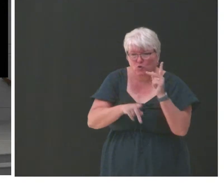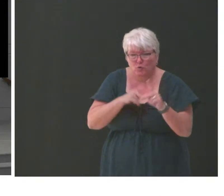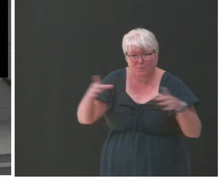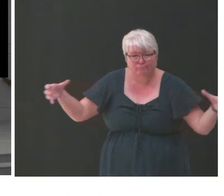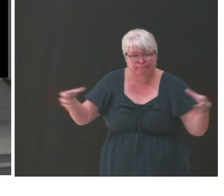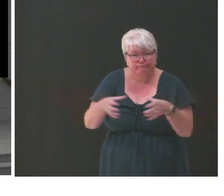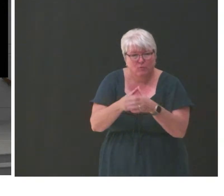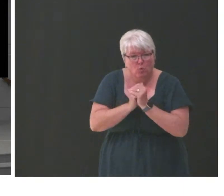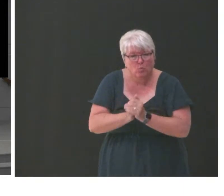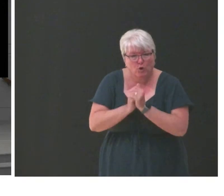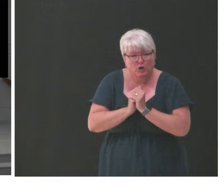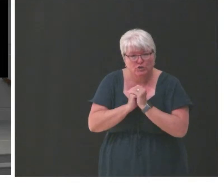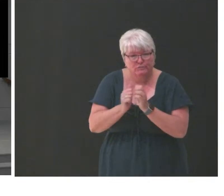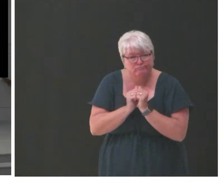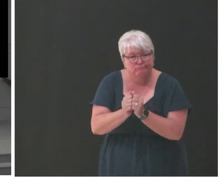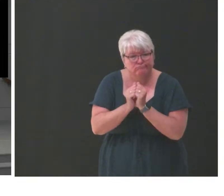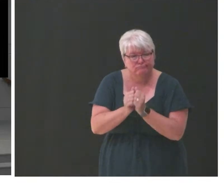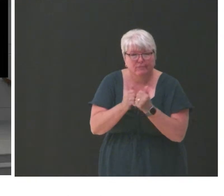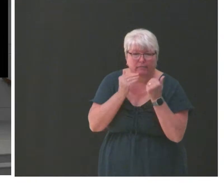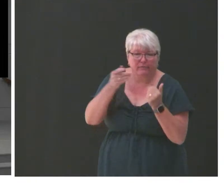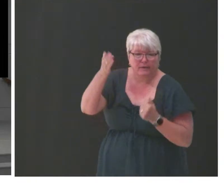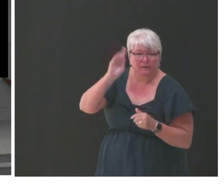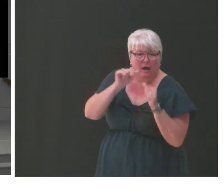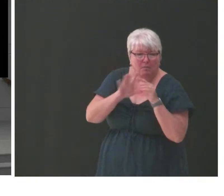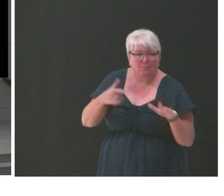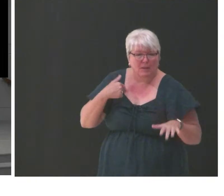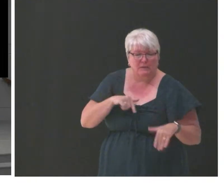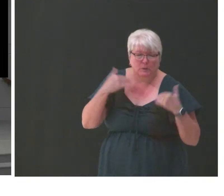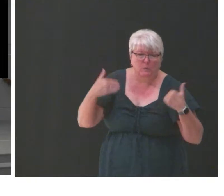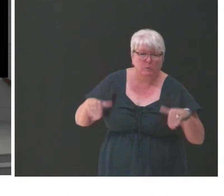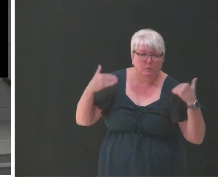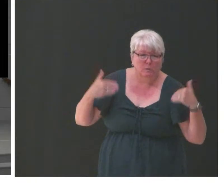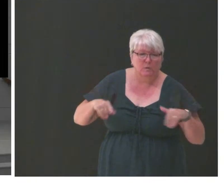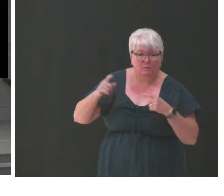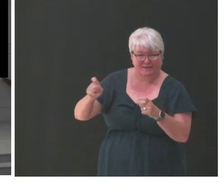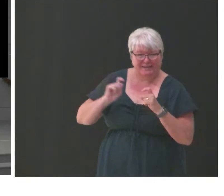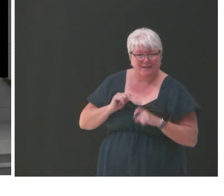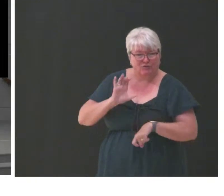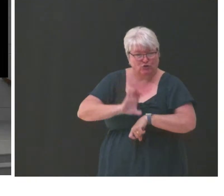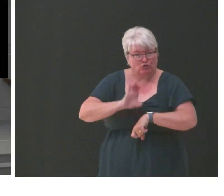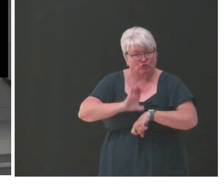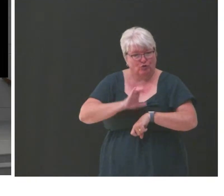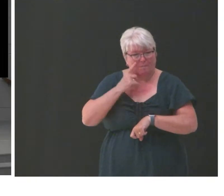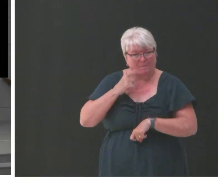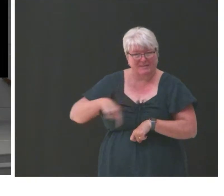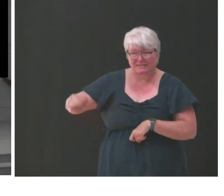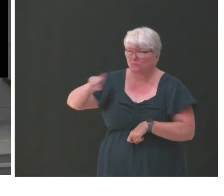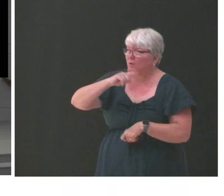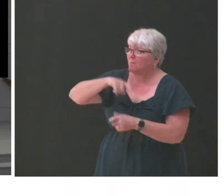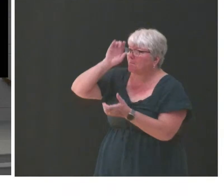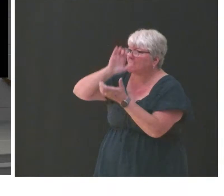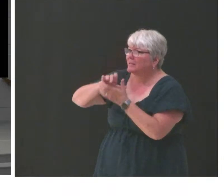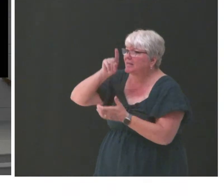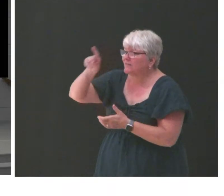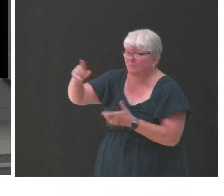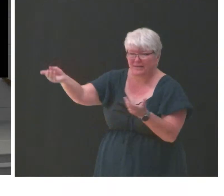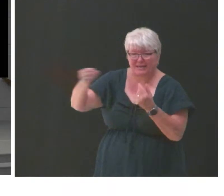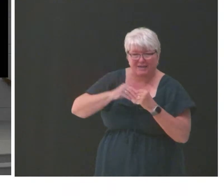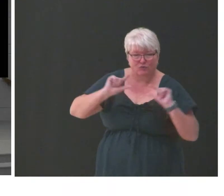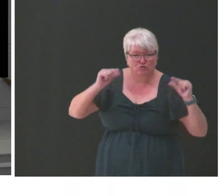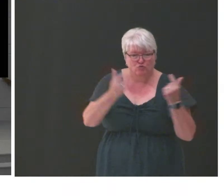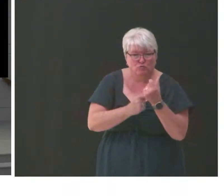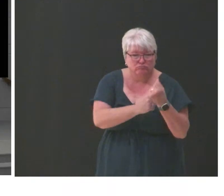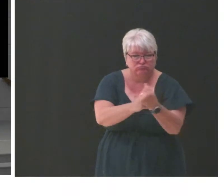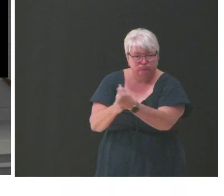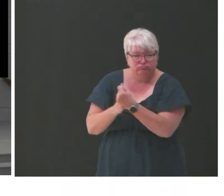worship with and to go through life with. I think that God has blessed us incredibly when He gave us church as believers in Him, when He gave us a body of people. I hope you